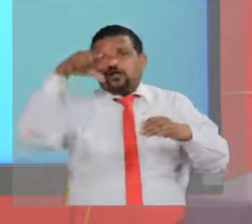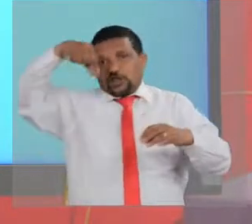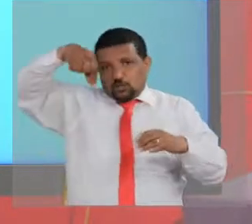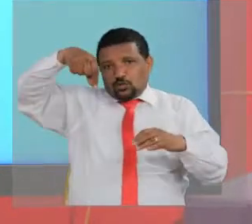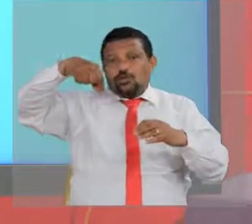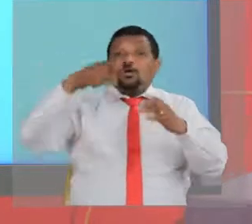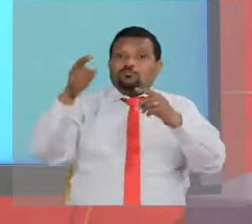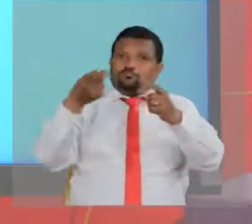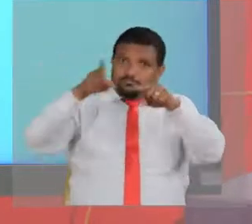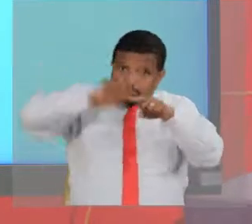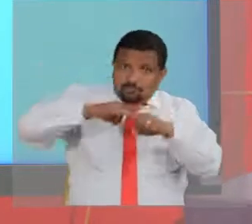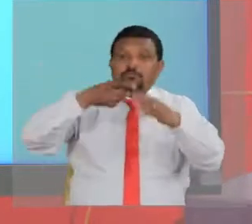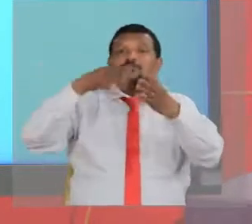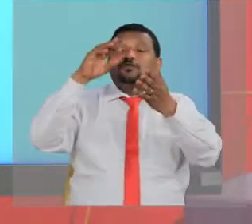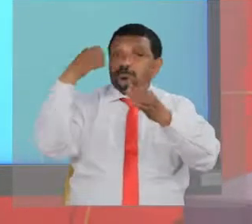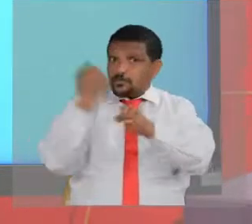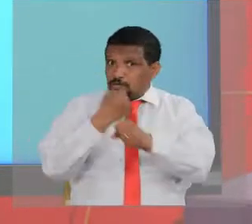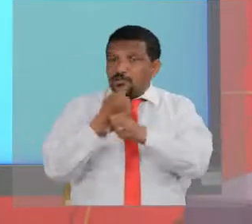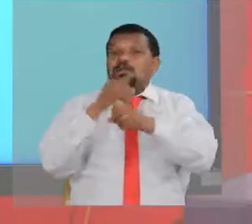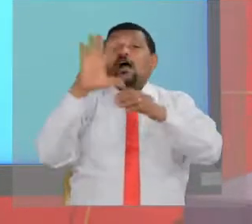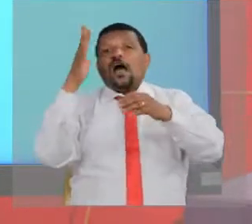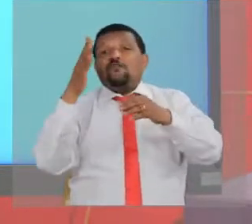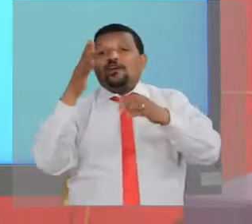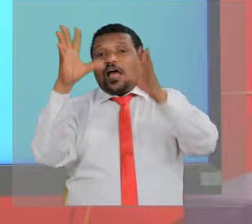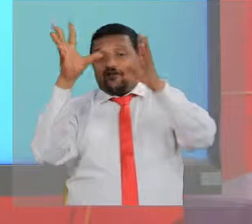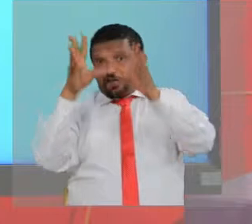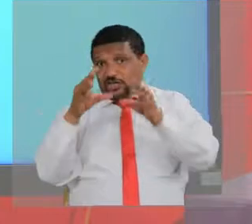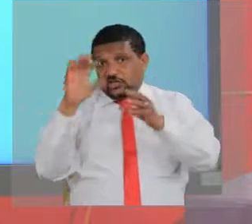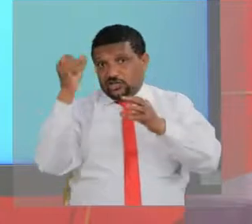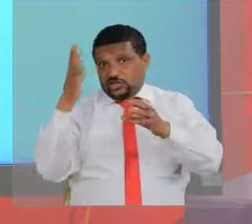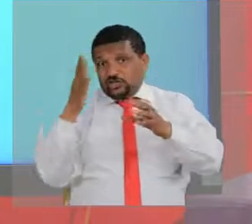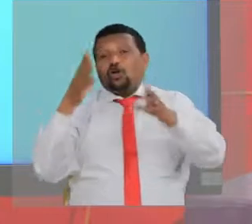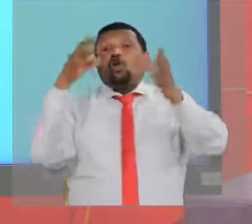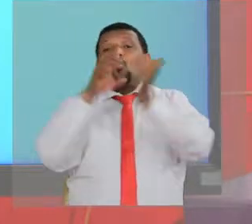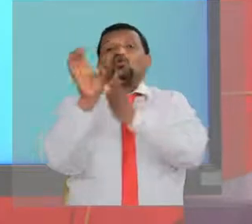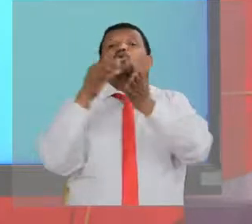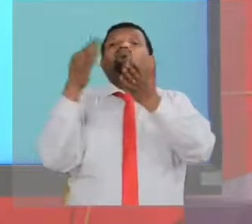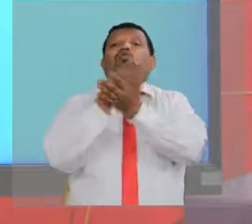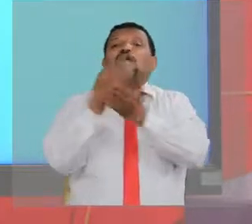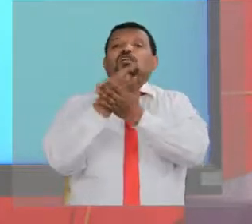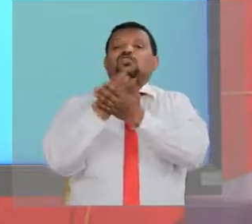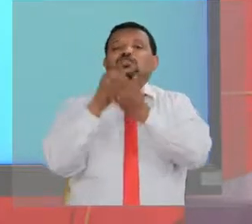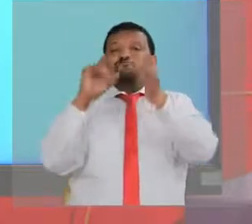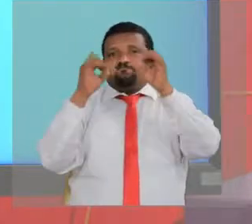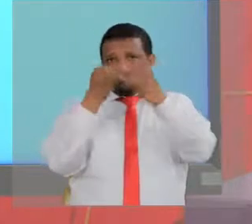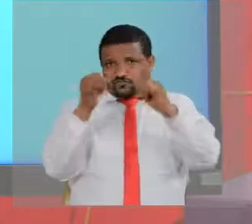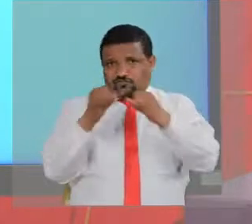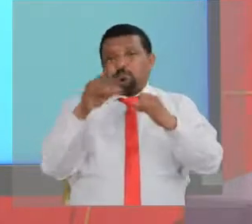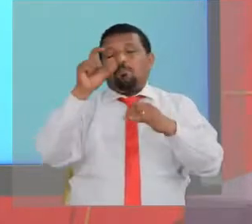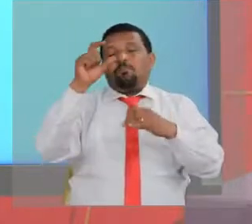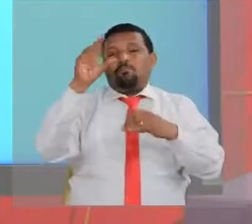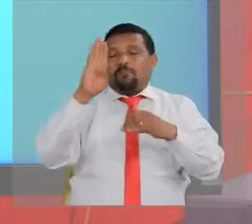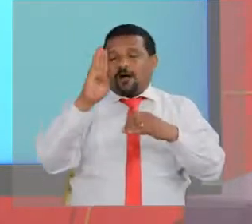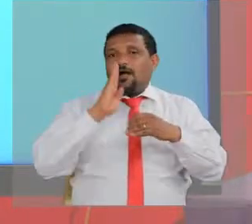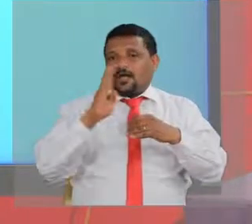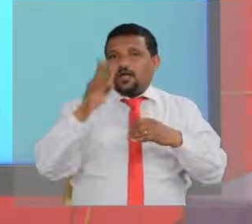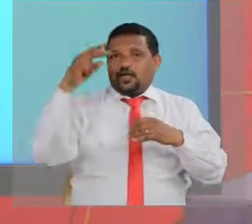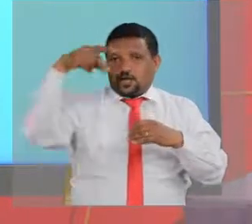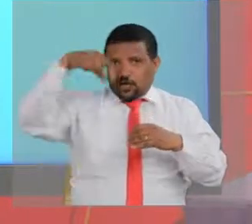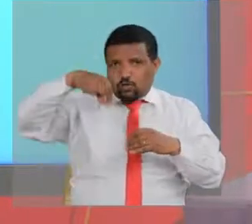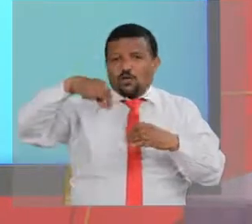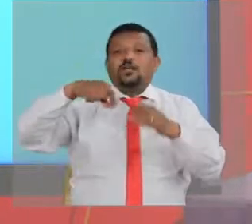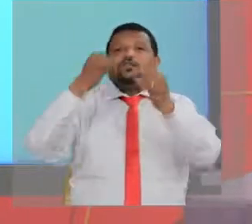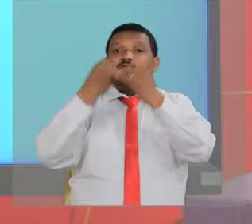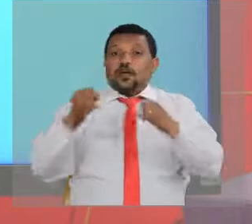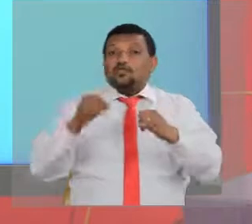when we rewrite this, the average cost of production is TFC divided by Q plus the total variable cost of production divided